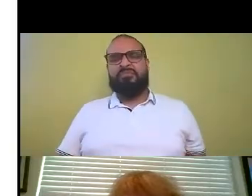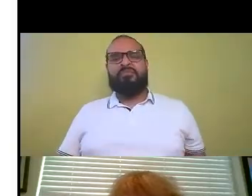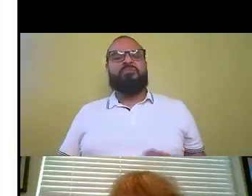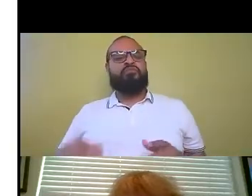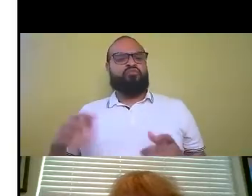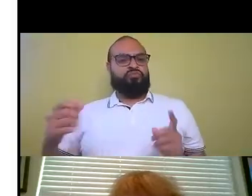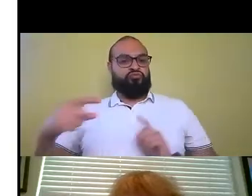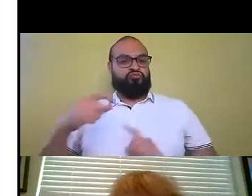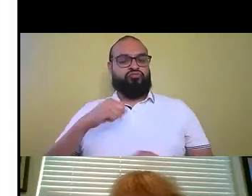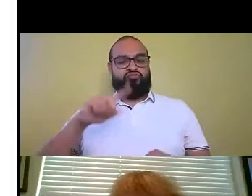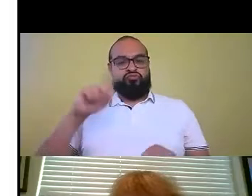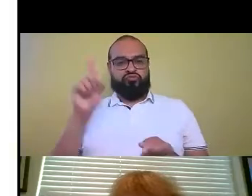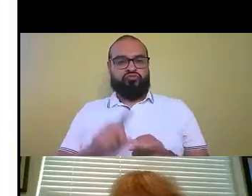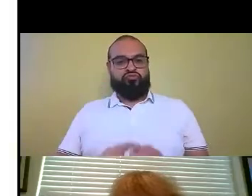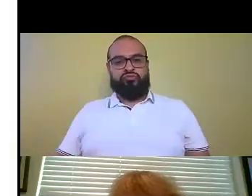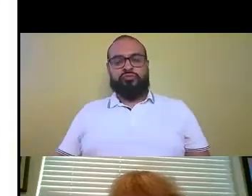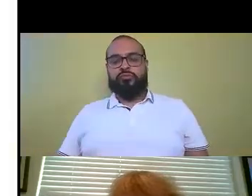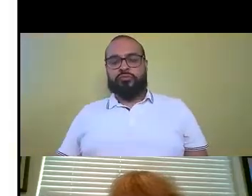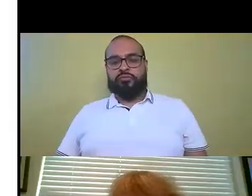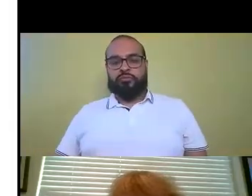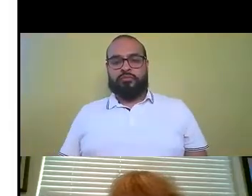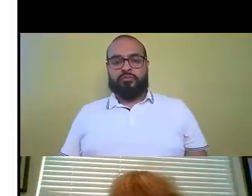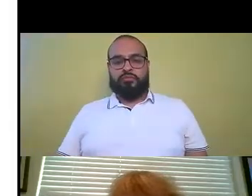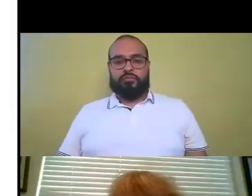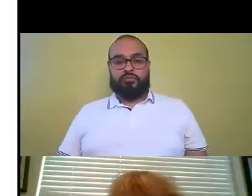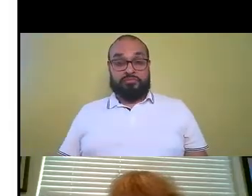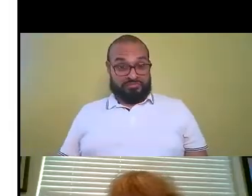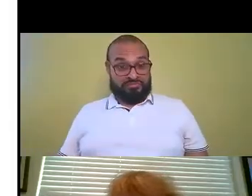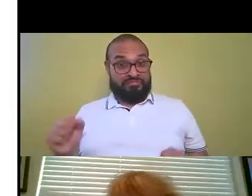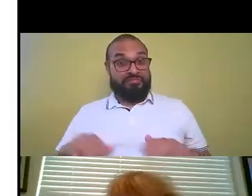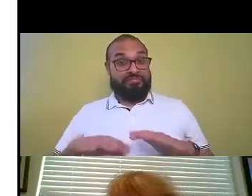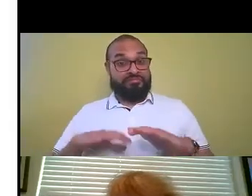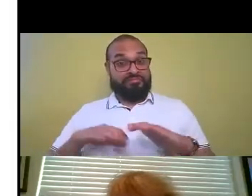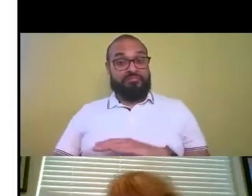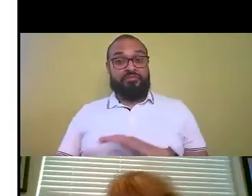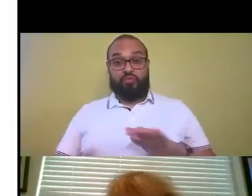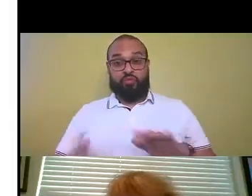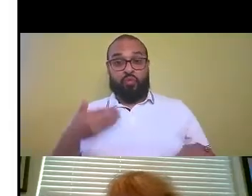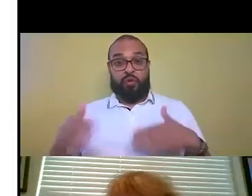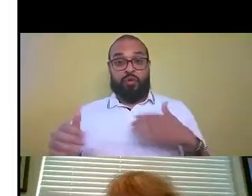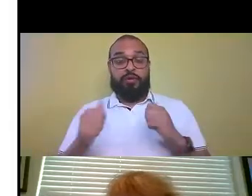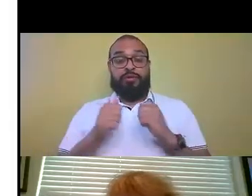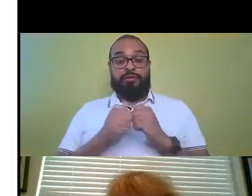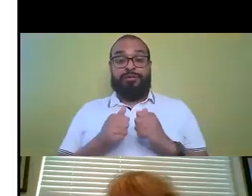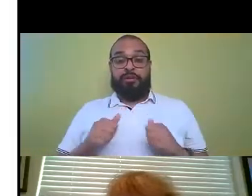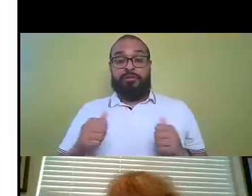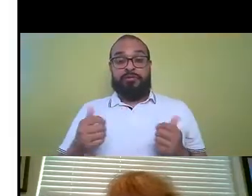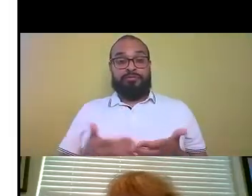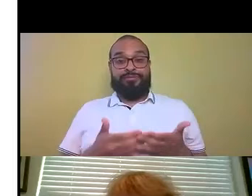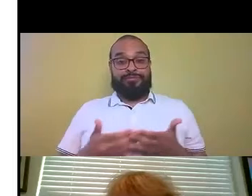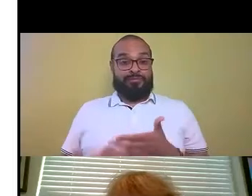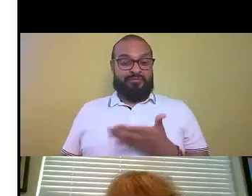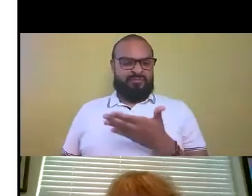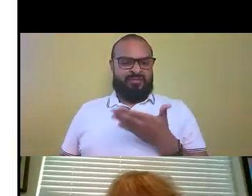minimized, that you can definitely use walking a toddler into